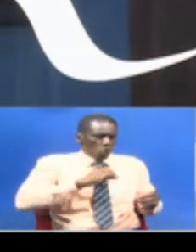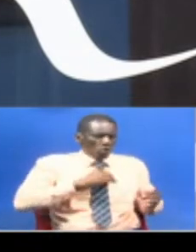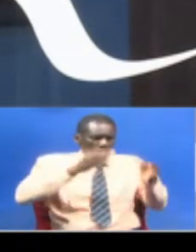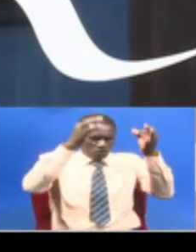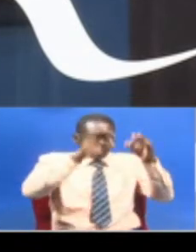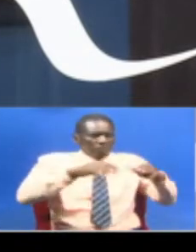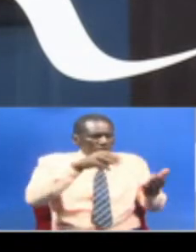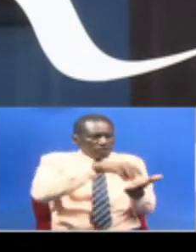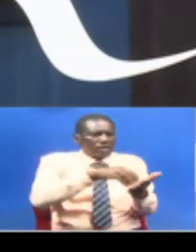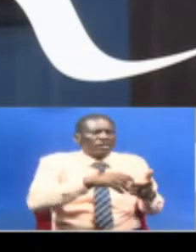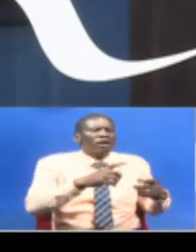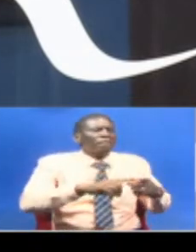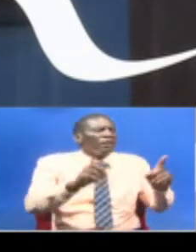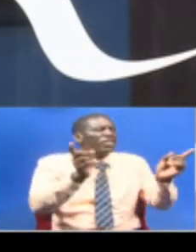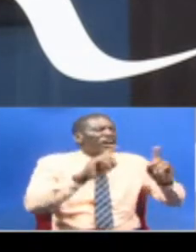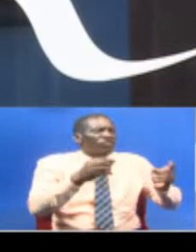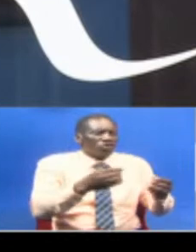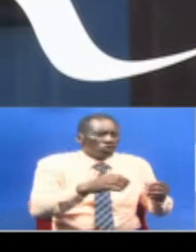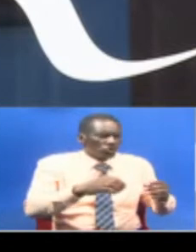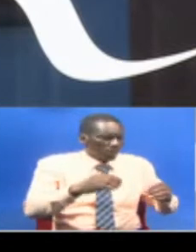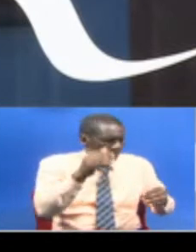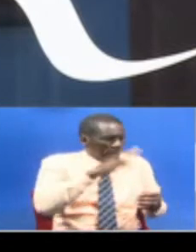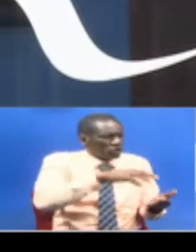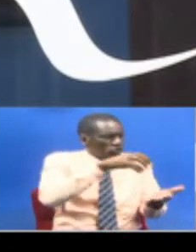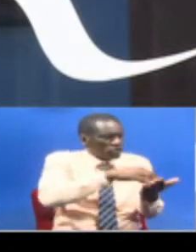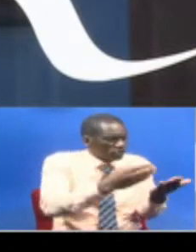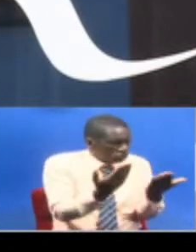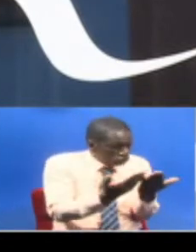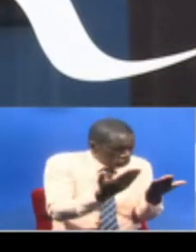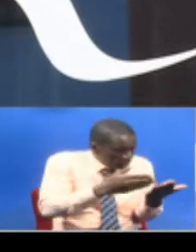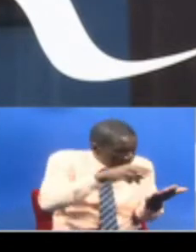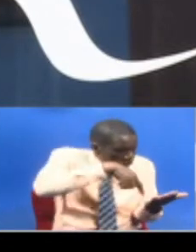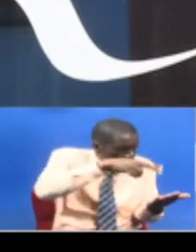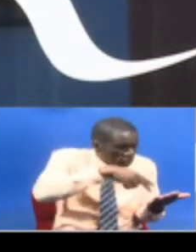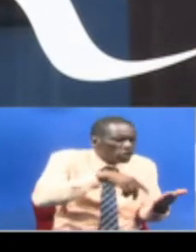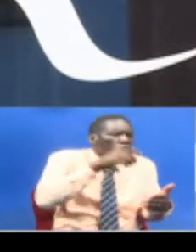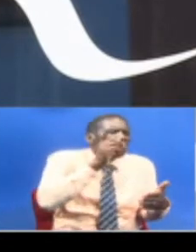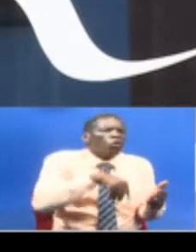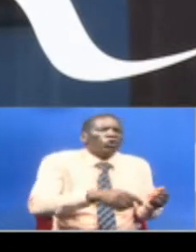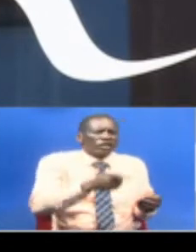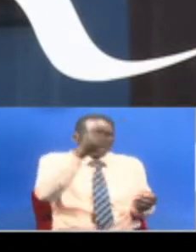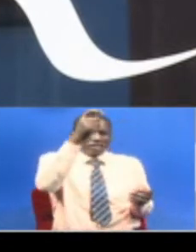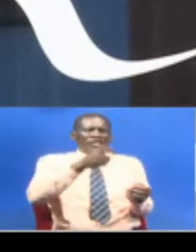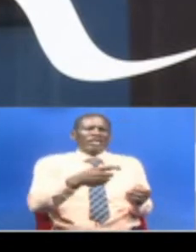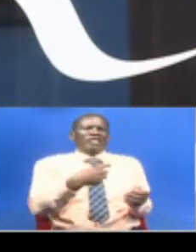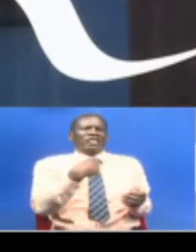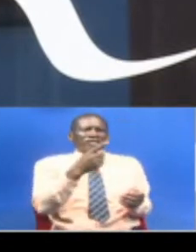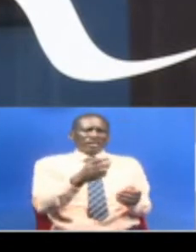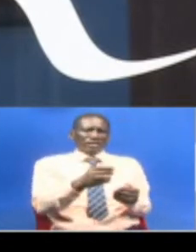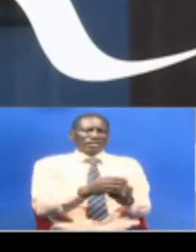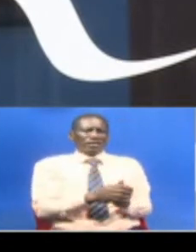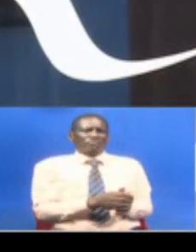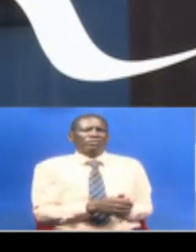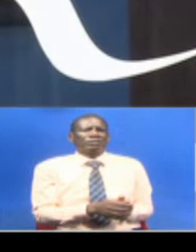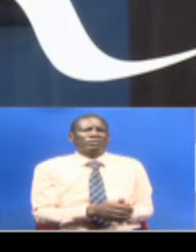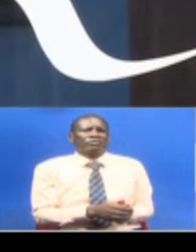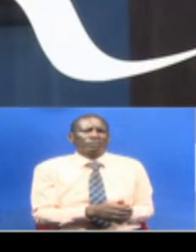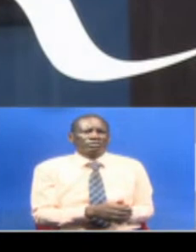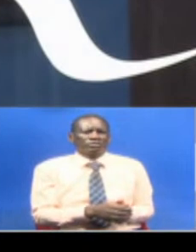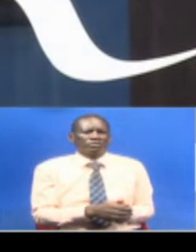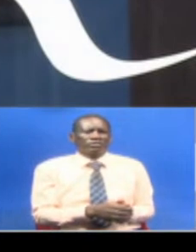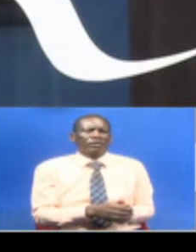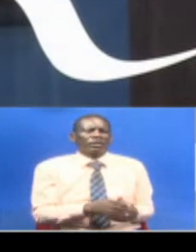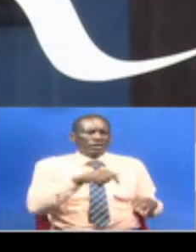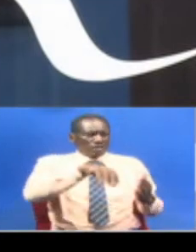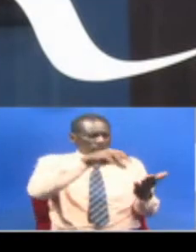haven't gone back to the case to read actually what the judicial officer has said in the